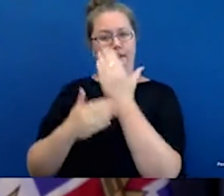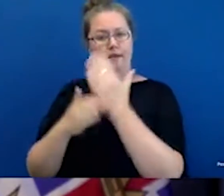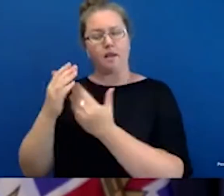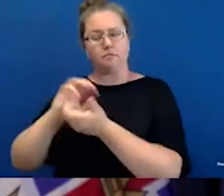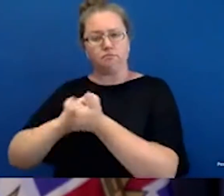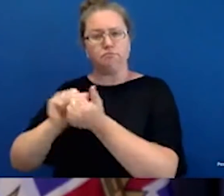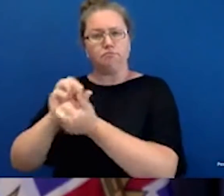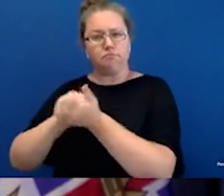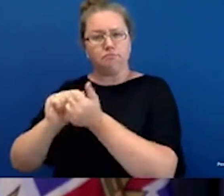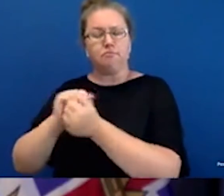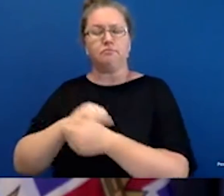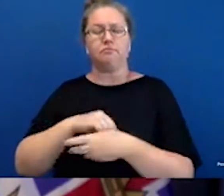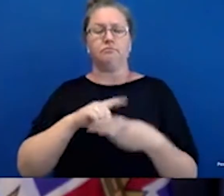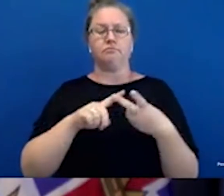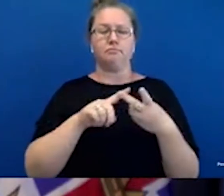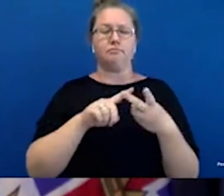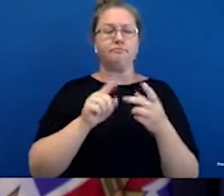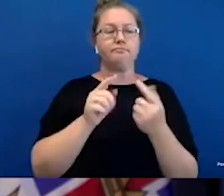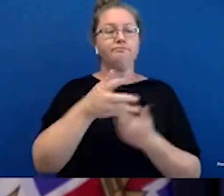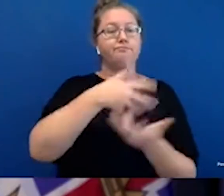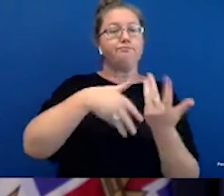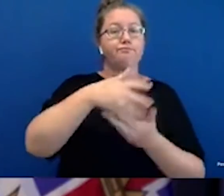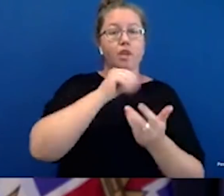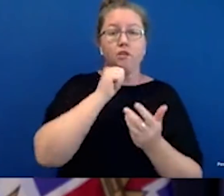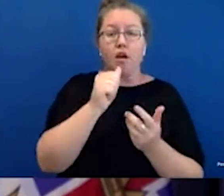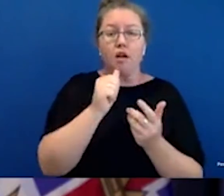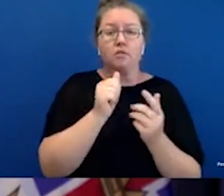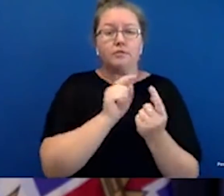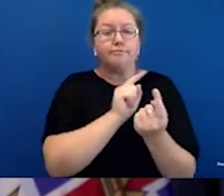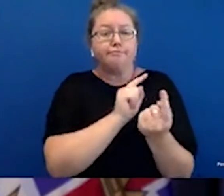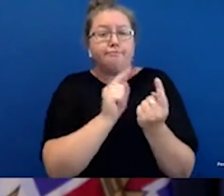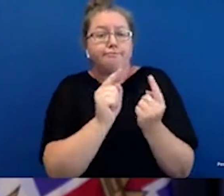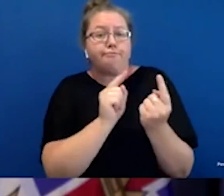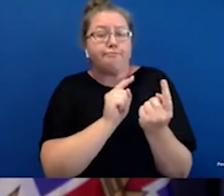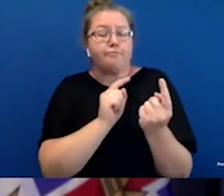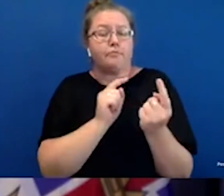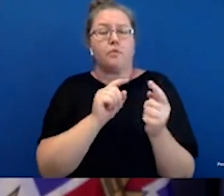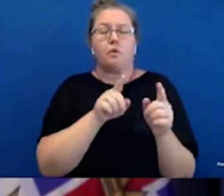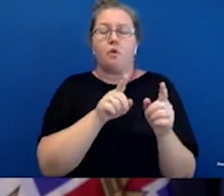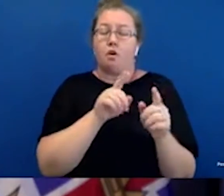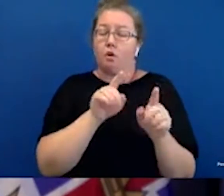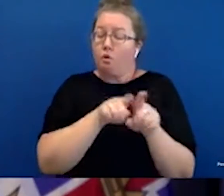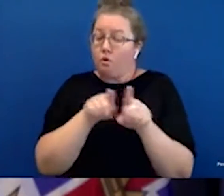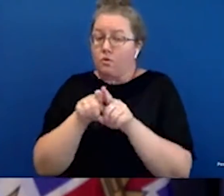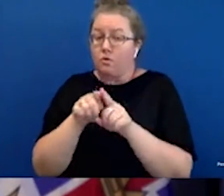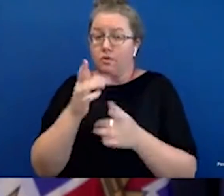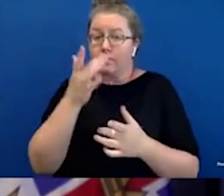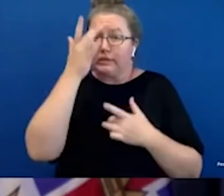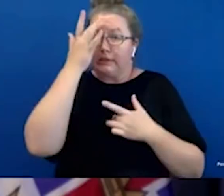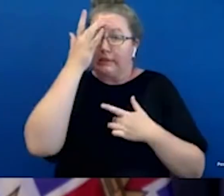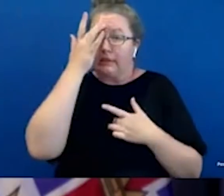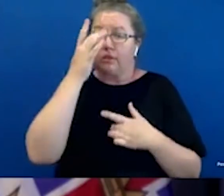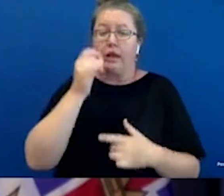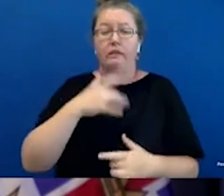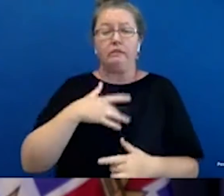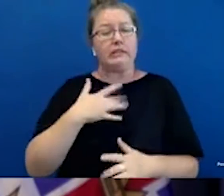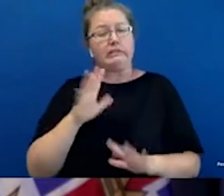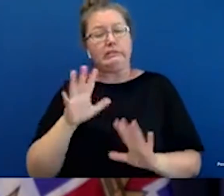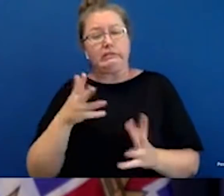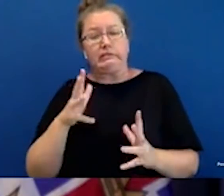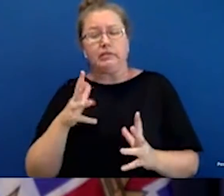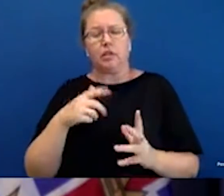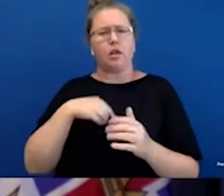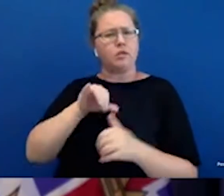wash our hands regularly, by choosing to keep our social interactions small and with those we know, and always, always